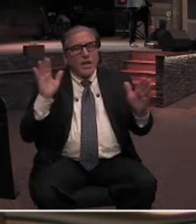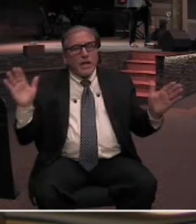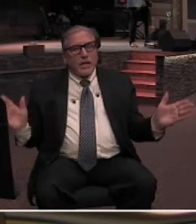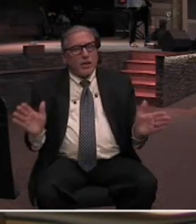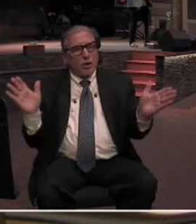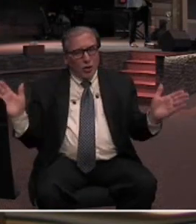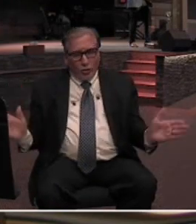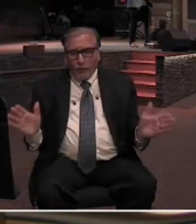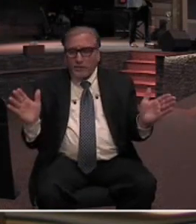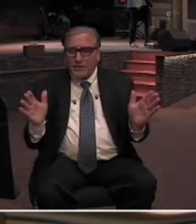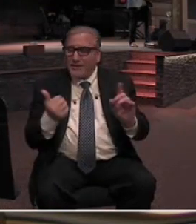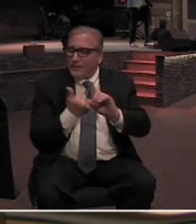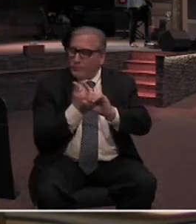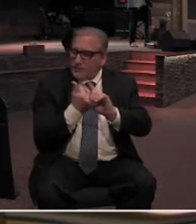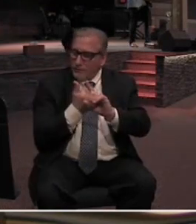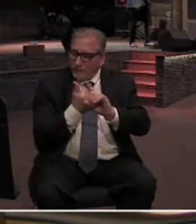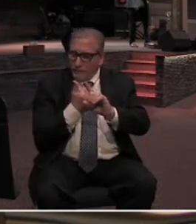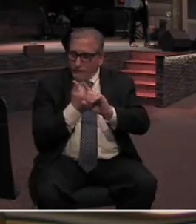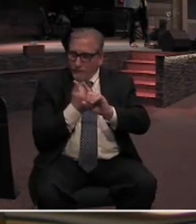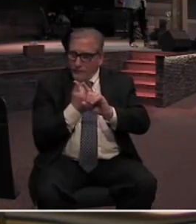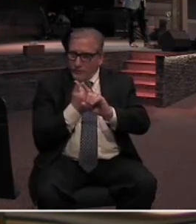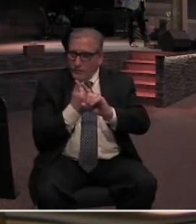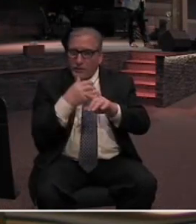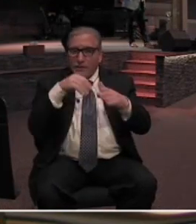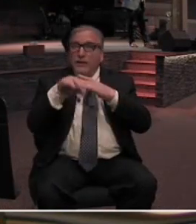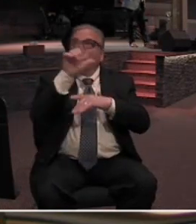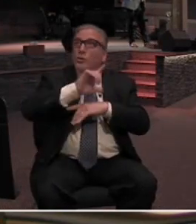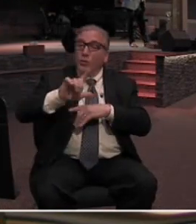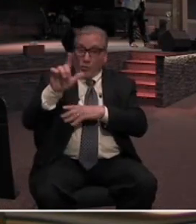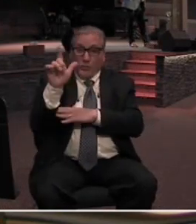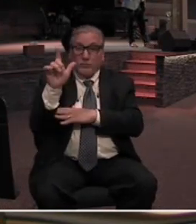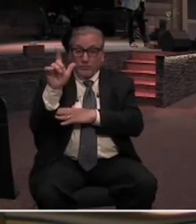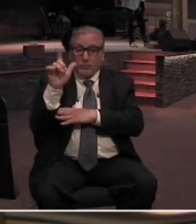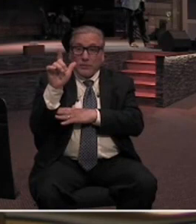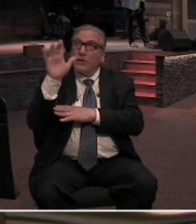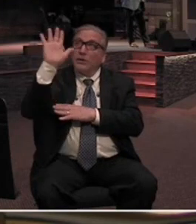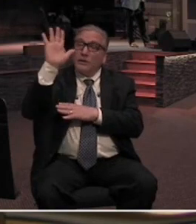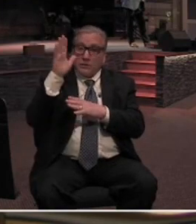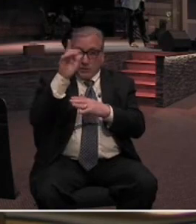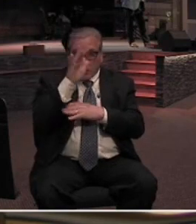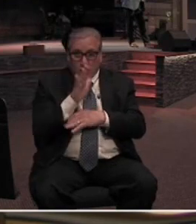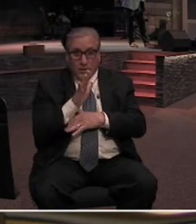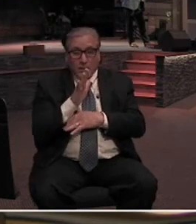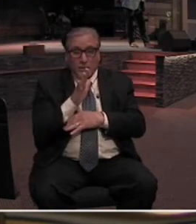encouraged himself in the Lord his God.